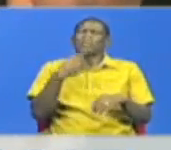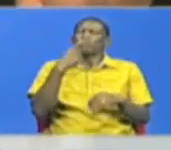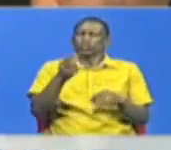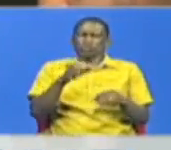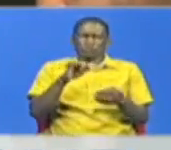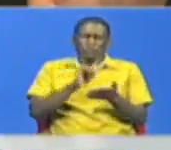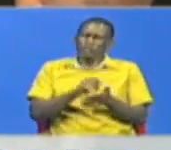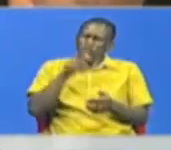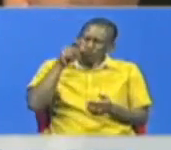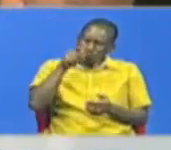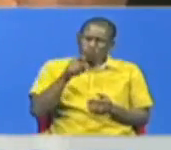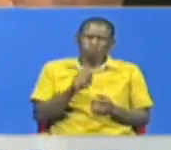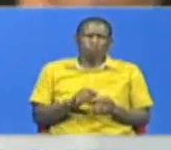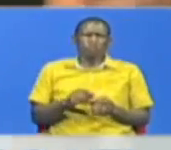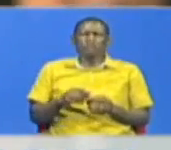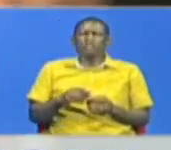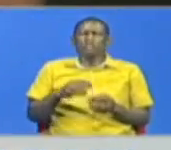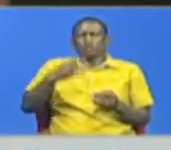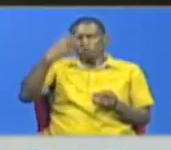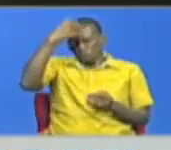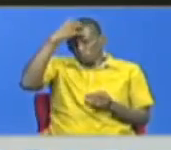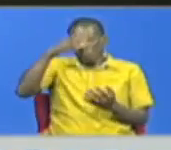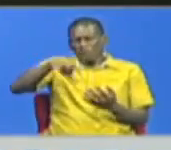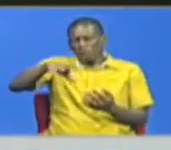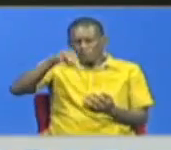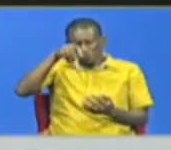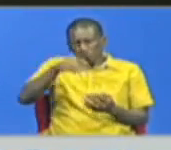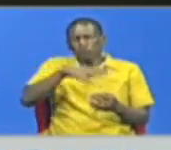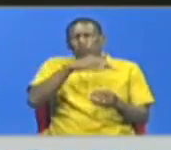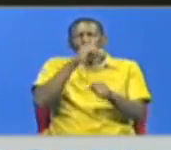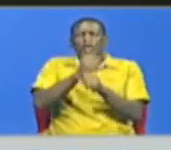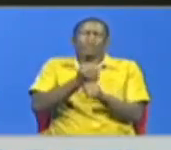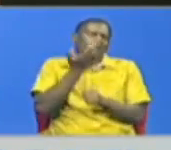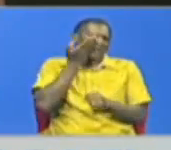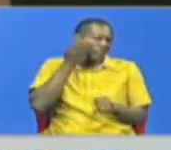wewe Papa Mtakatifu au Pope amekuchagua uende ukafanye kazi Isiolo.